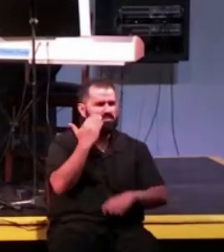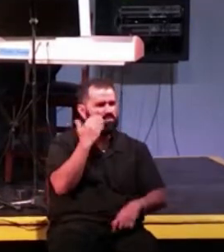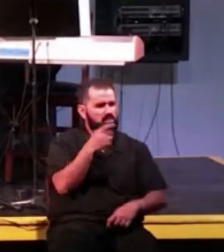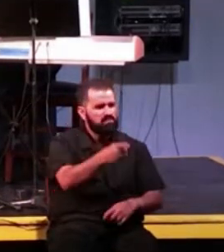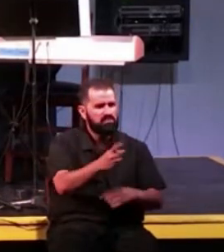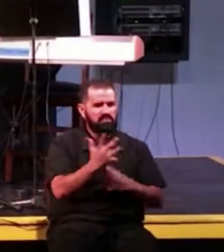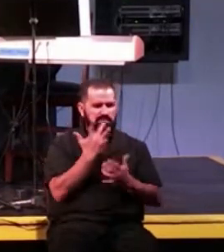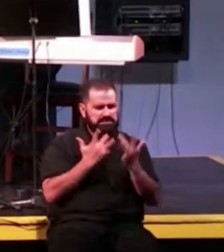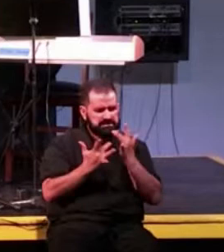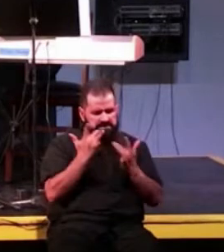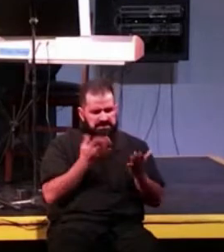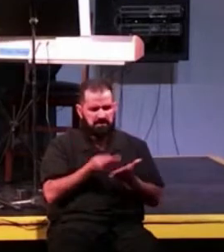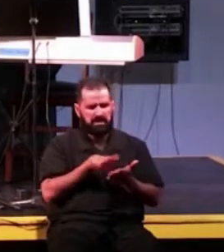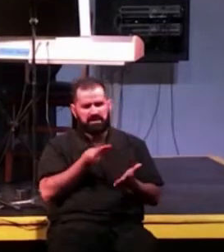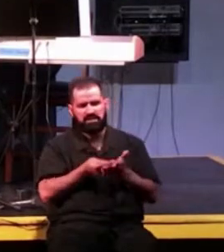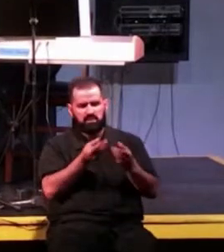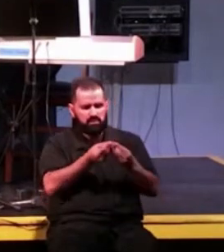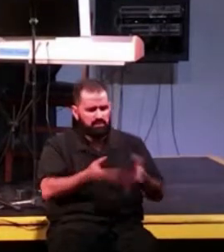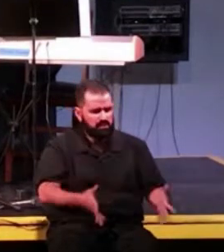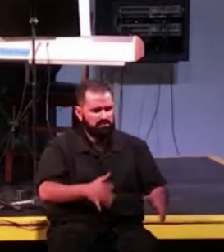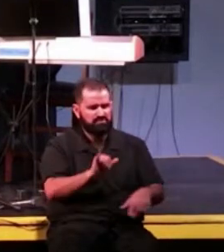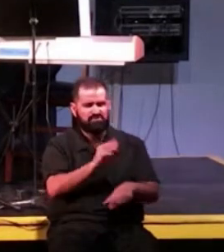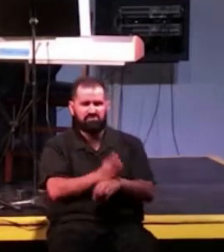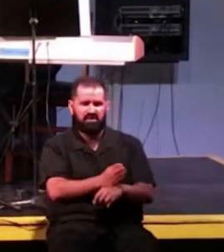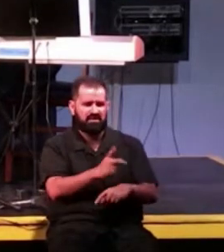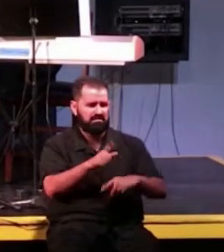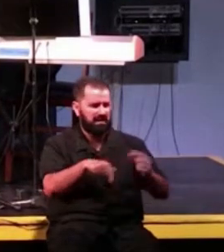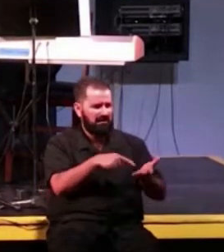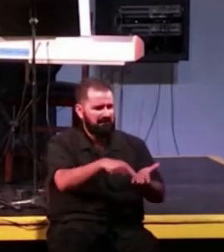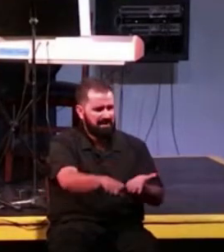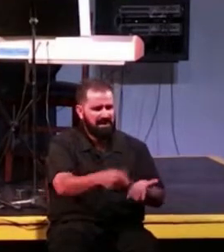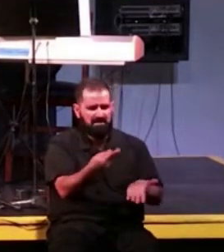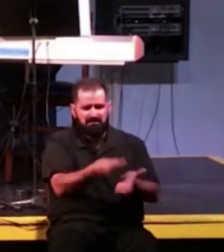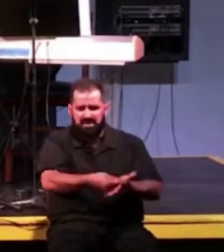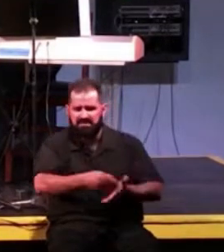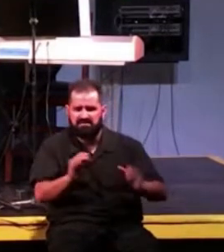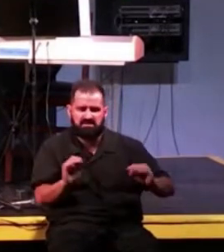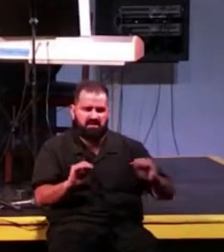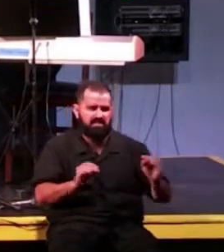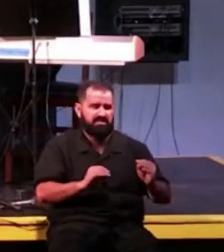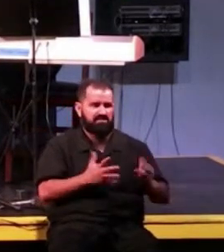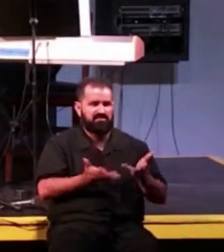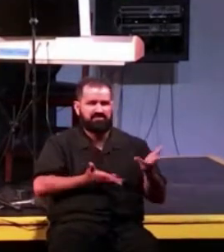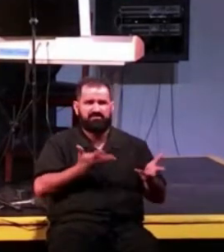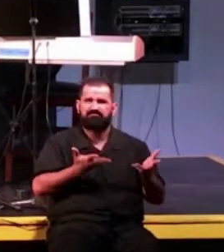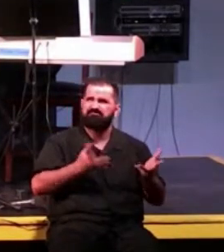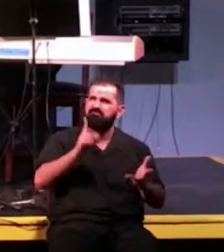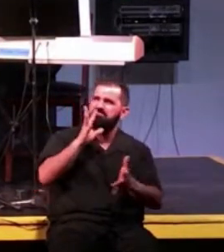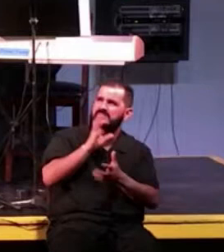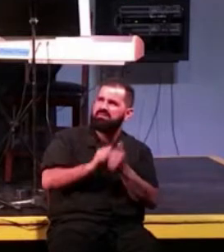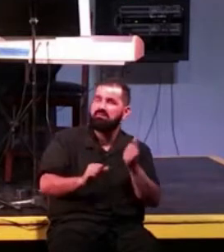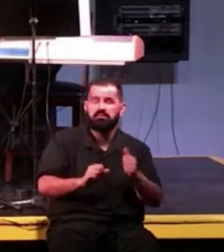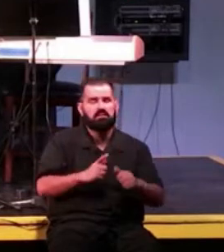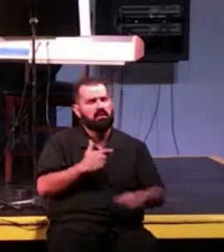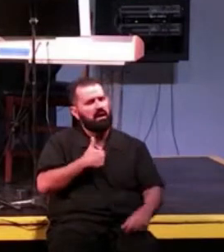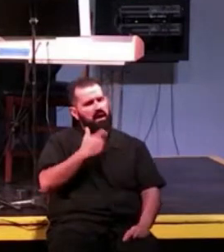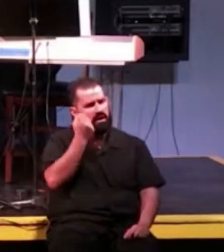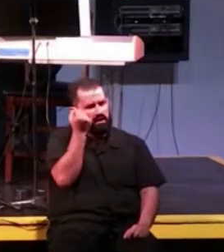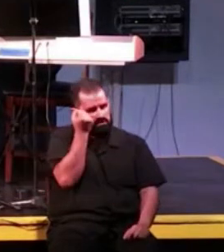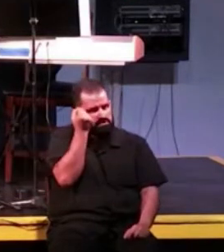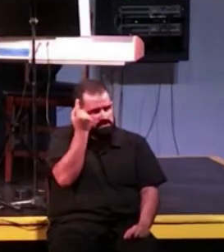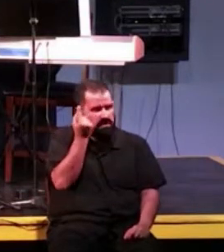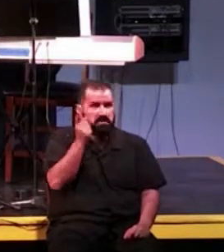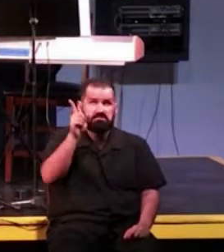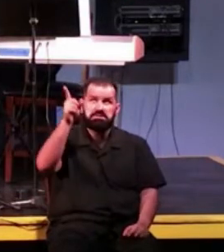money and you lose your job. You see, I understand that God is a God of